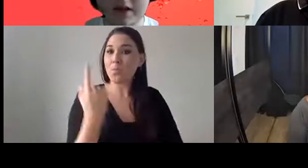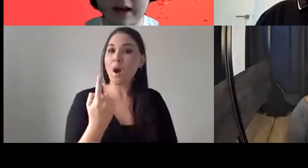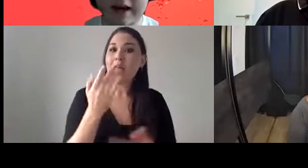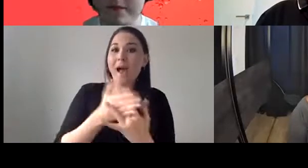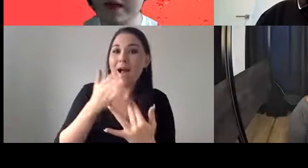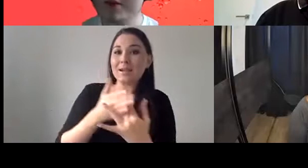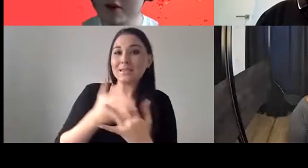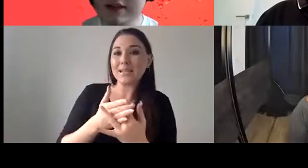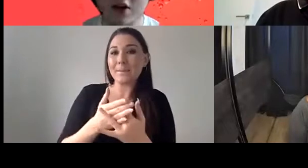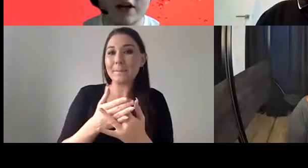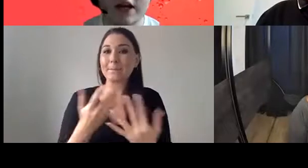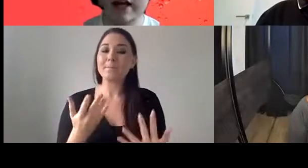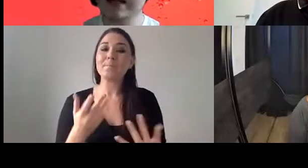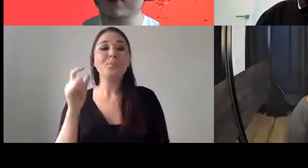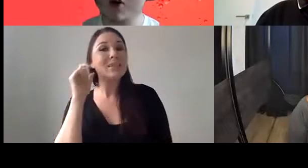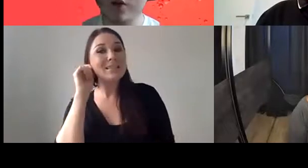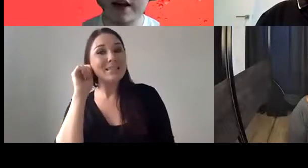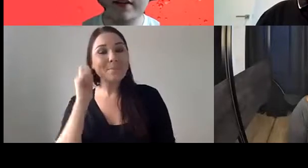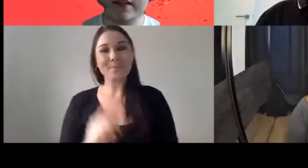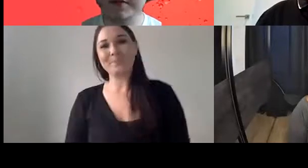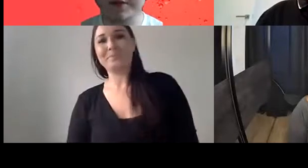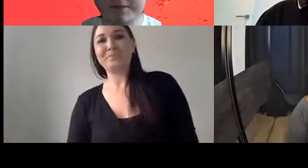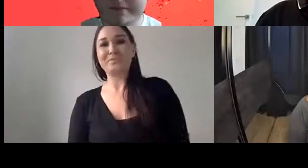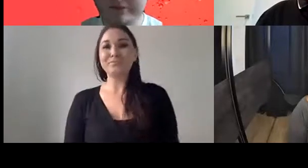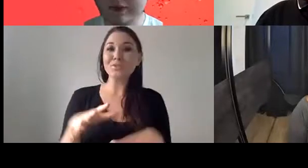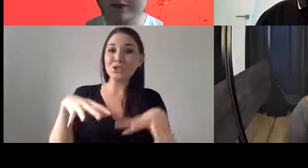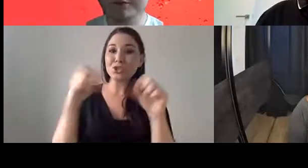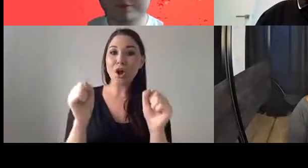tip. So let's start with Steve.